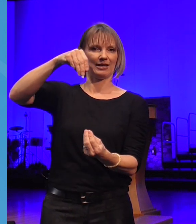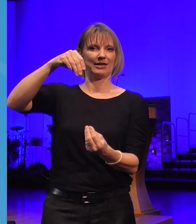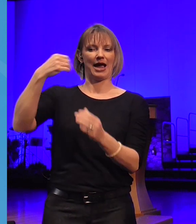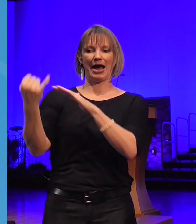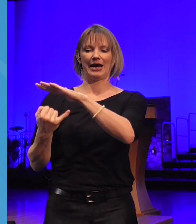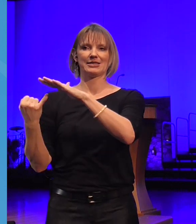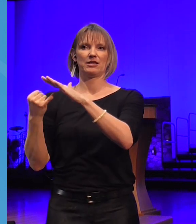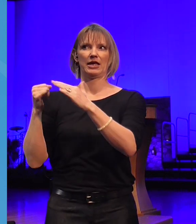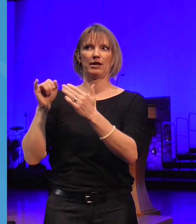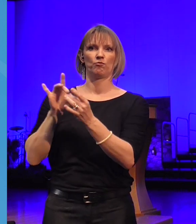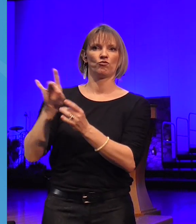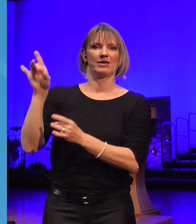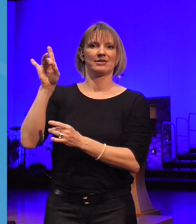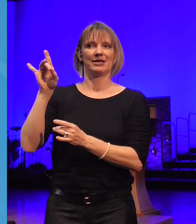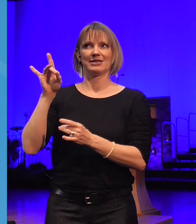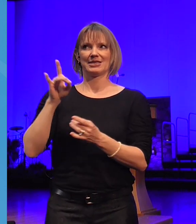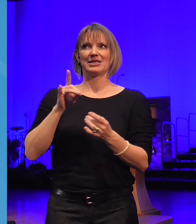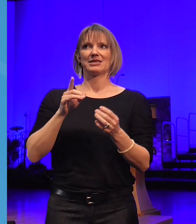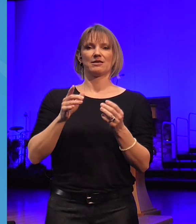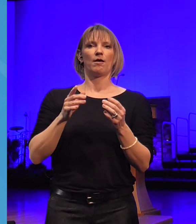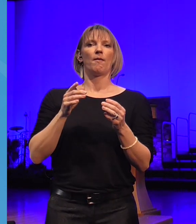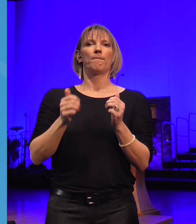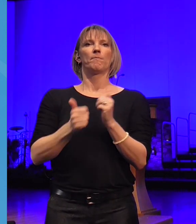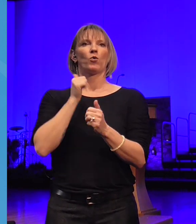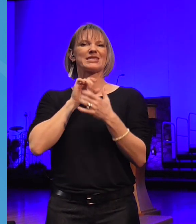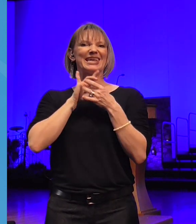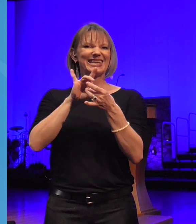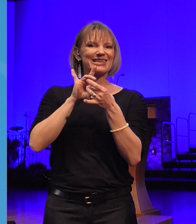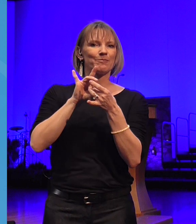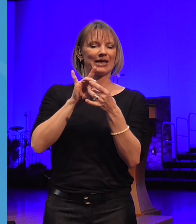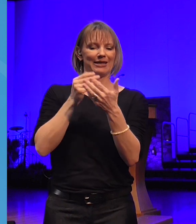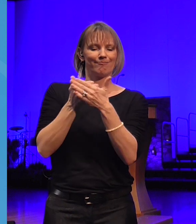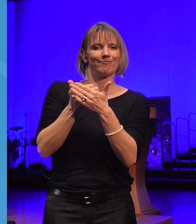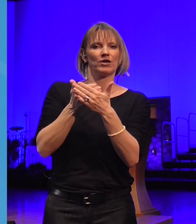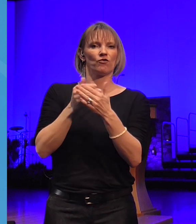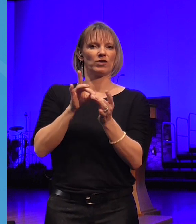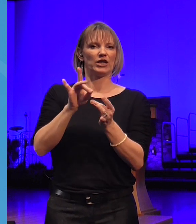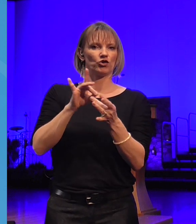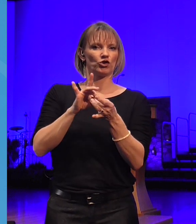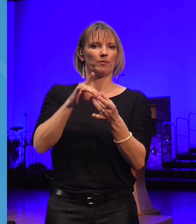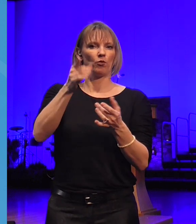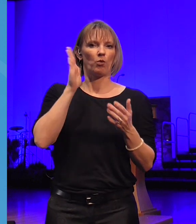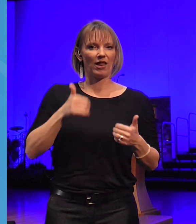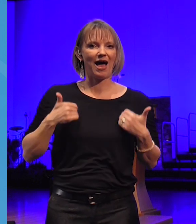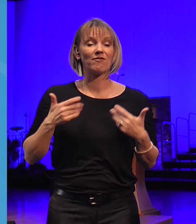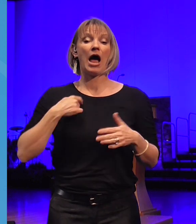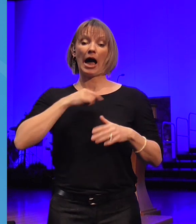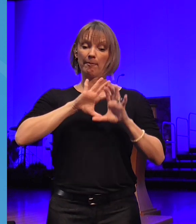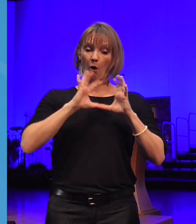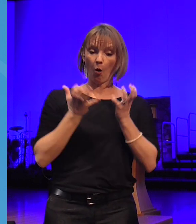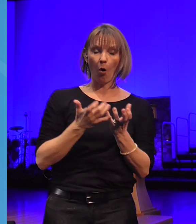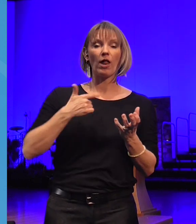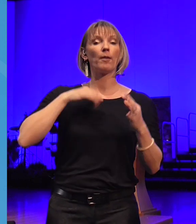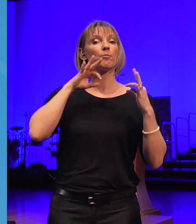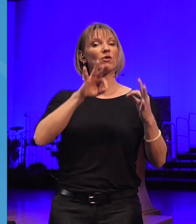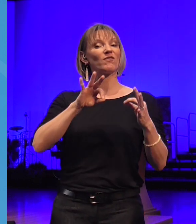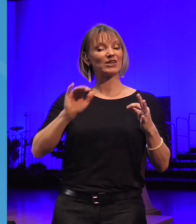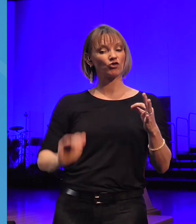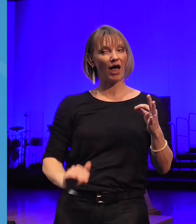the very truth of who you are. It's the most intimate relationship you will ever have. I am whole. I am a perfect child of